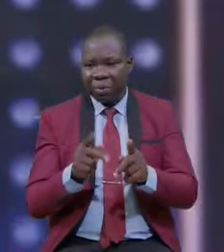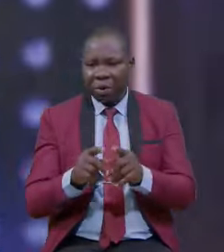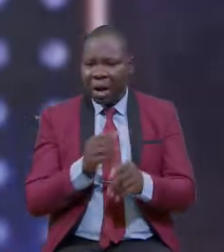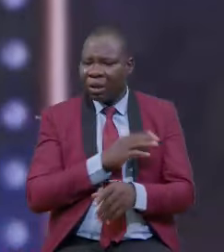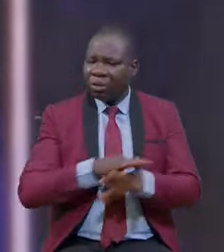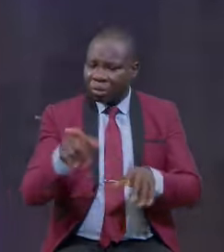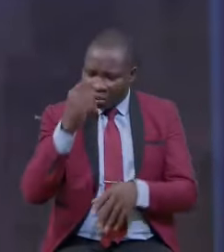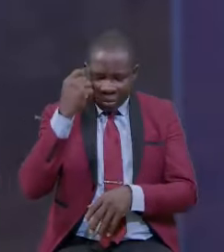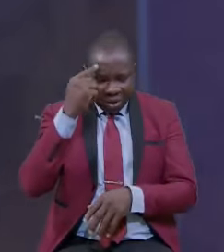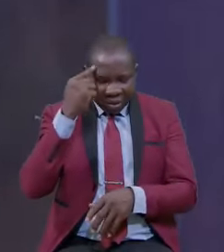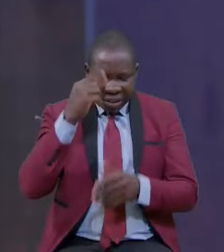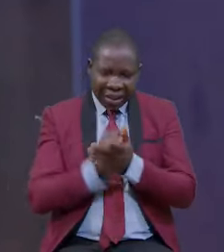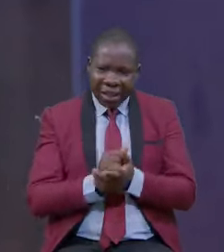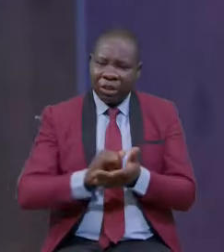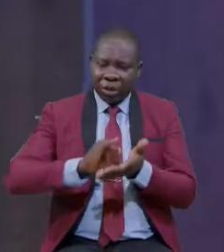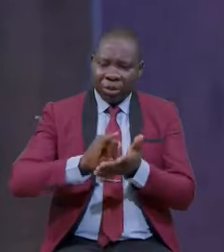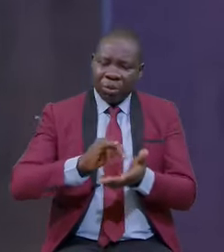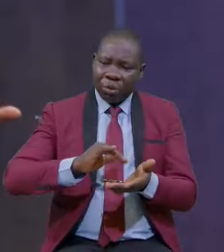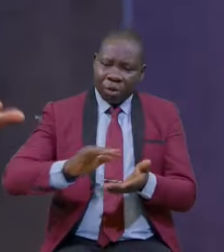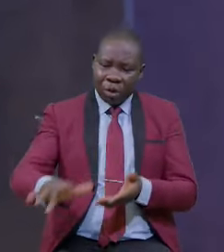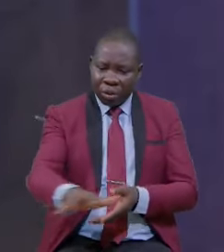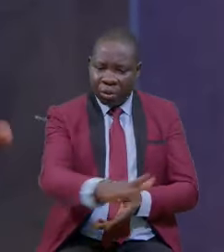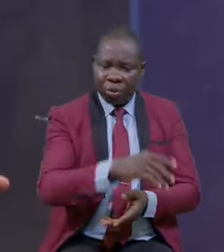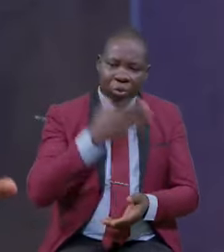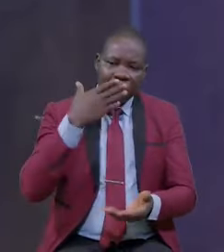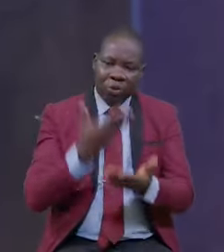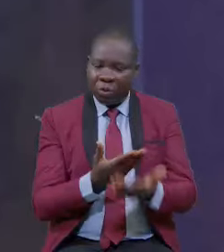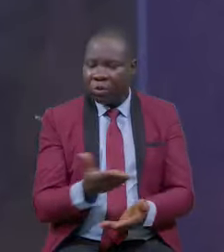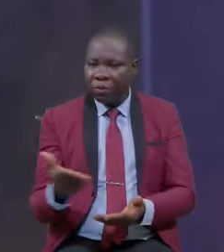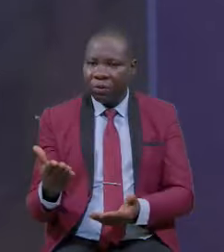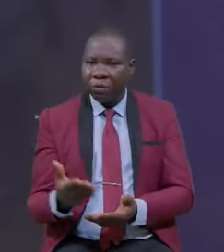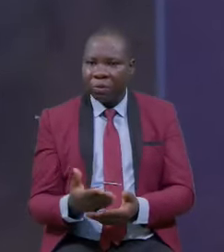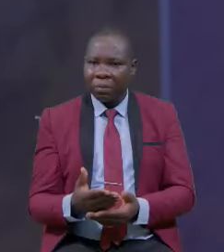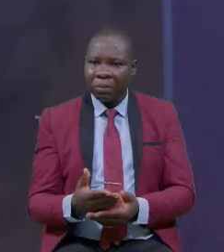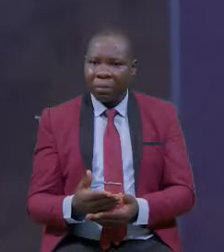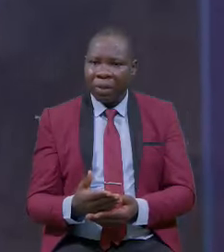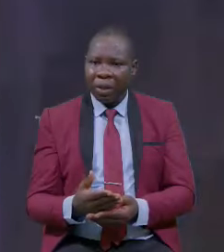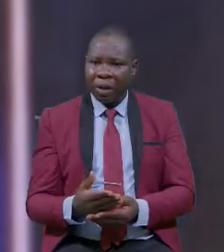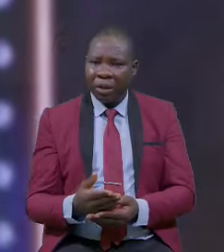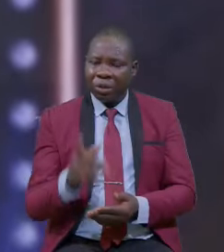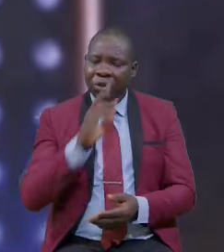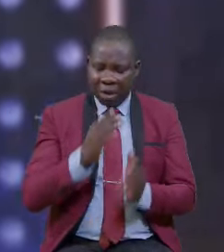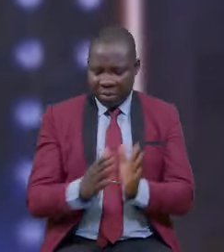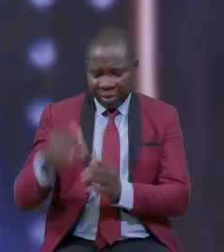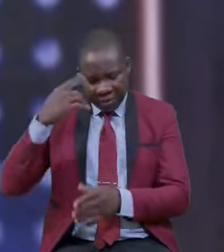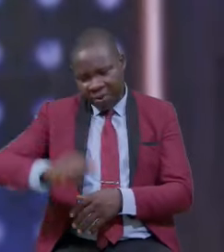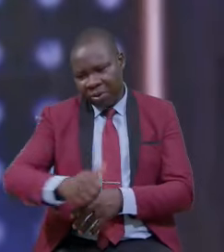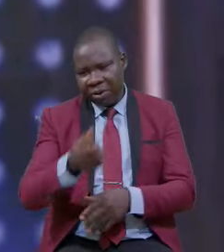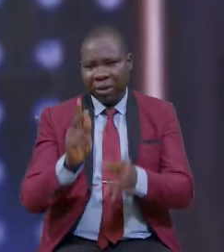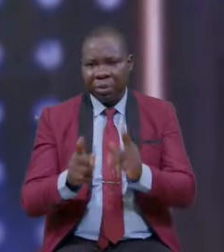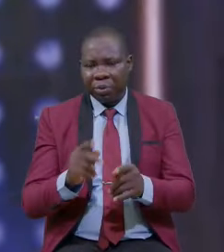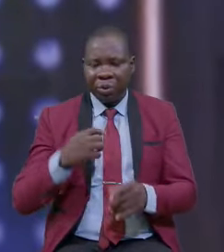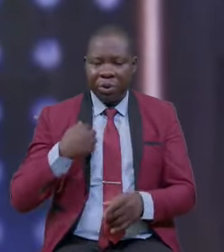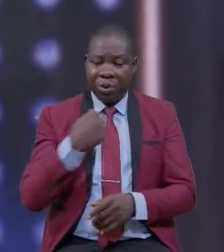anemic and you're so weak? You know where there's food. You're even preparing for other people. We preachers